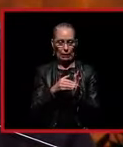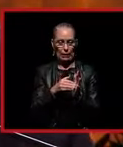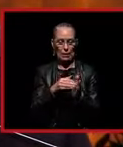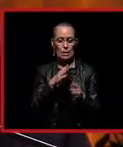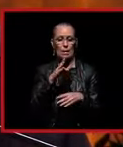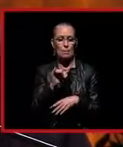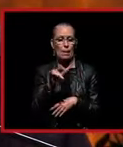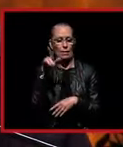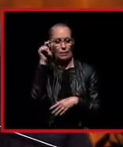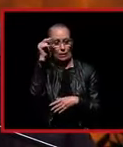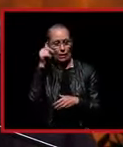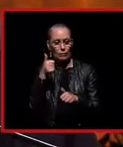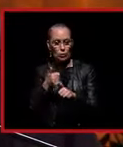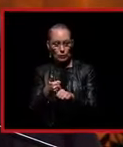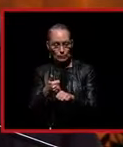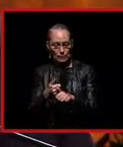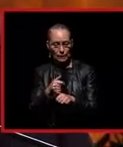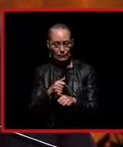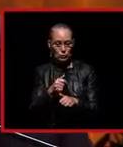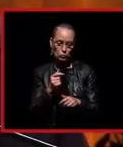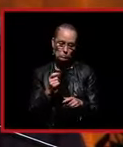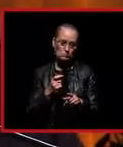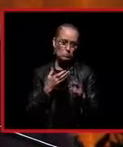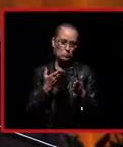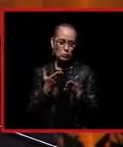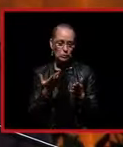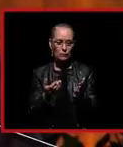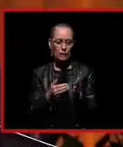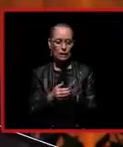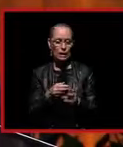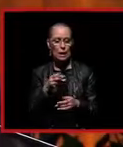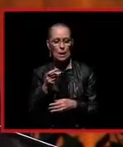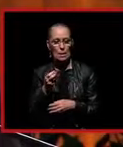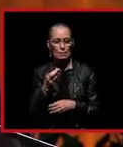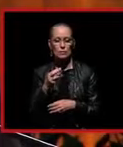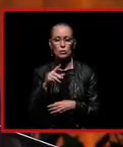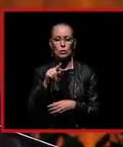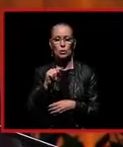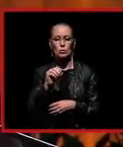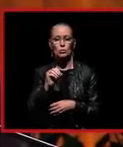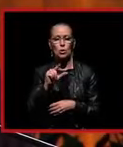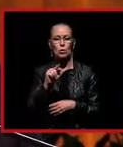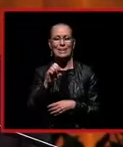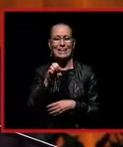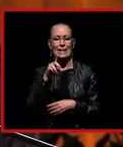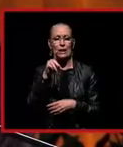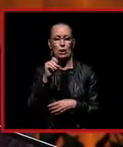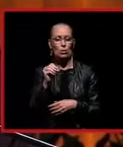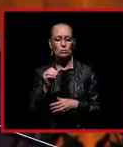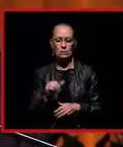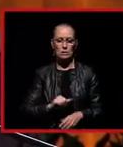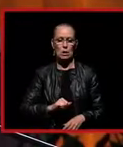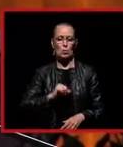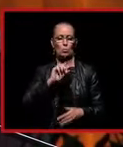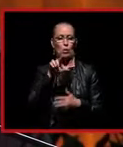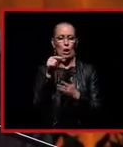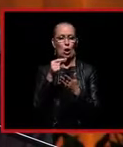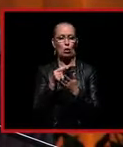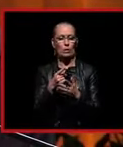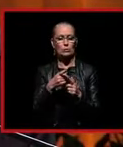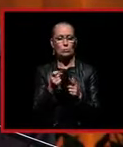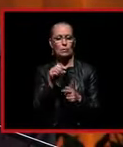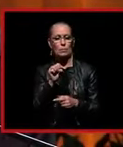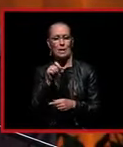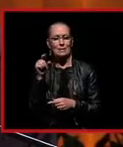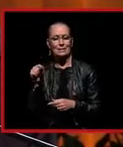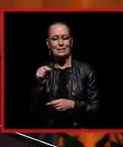himself. Like all of you, Mr. Toledo is a proud graduate of STCC. Ladies and gentlemen, please welcome